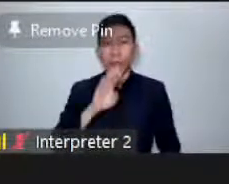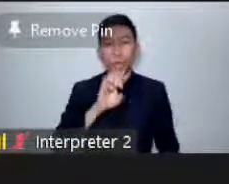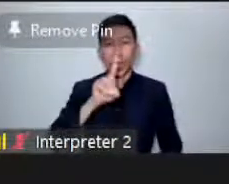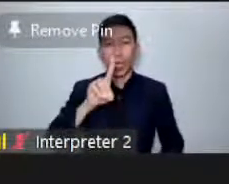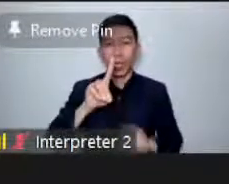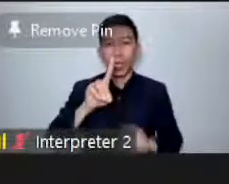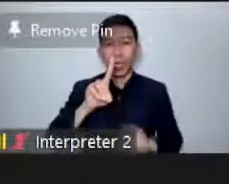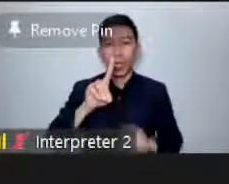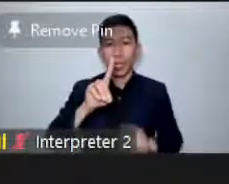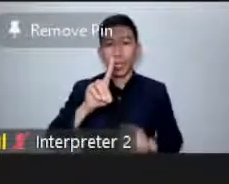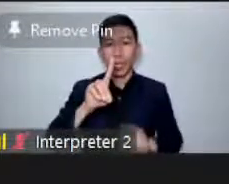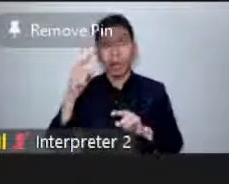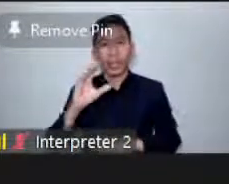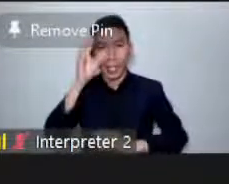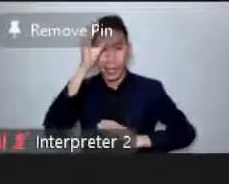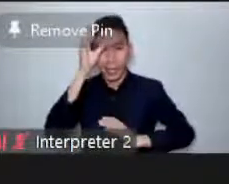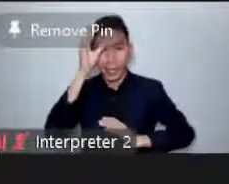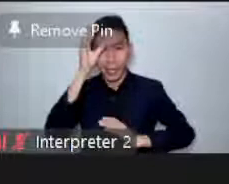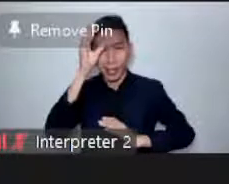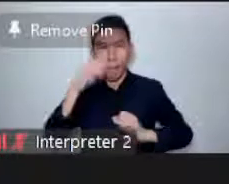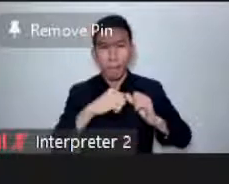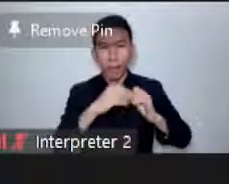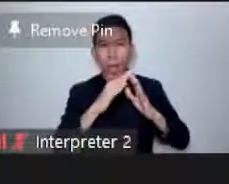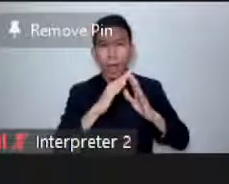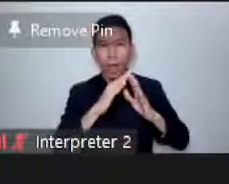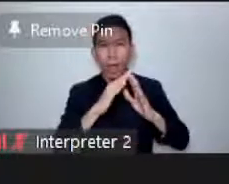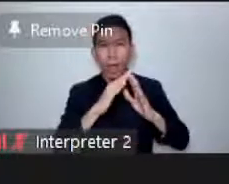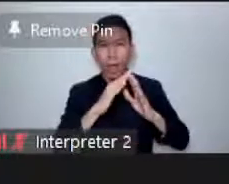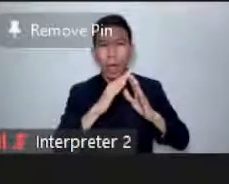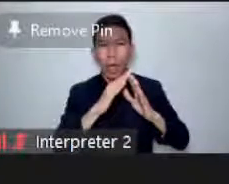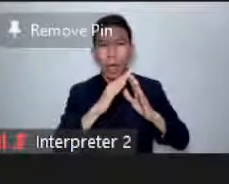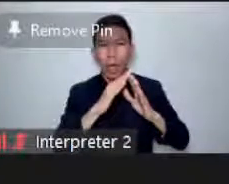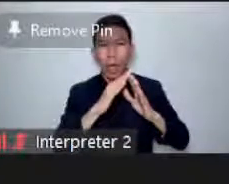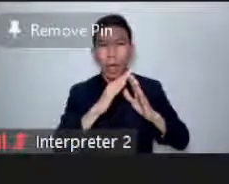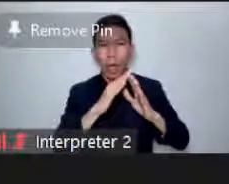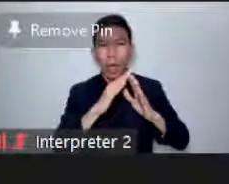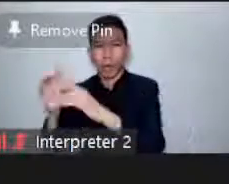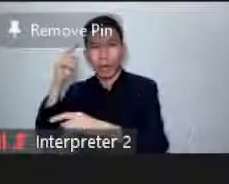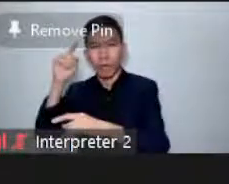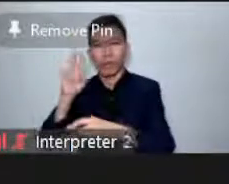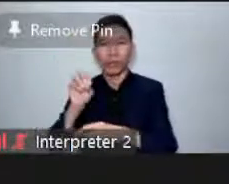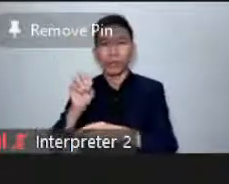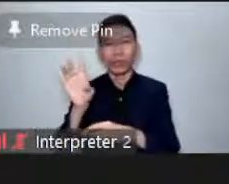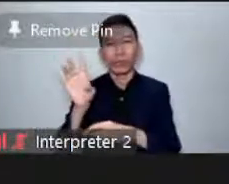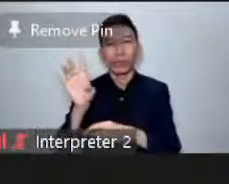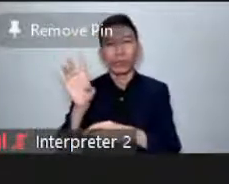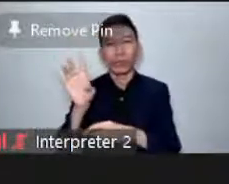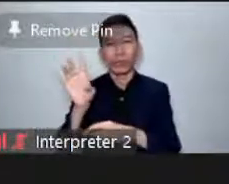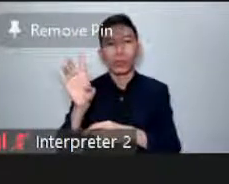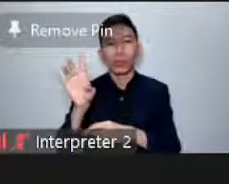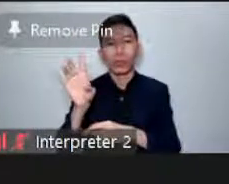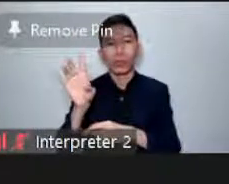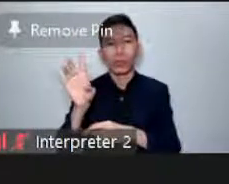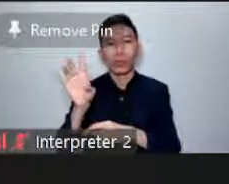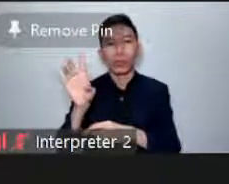to be constructed by 2025. The full operationalization of the Philippine Cancer Center and the establishment